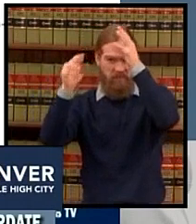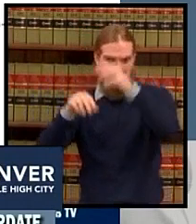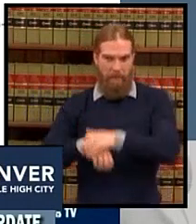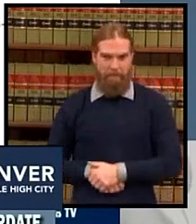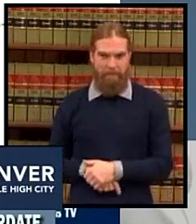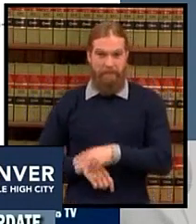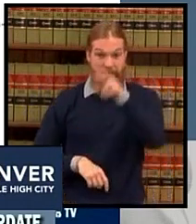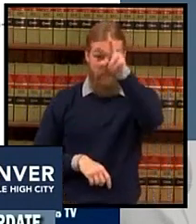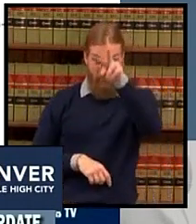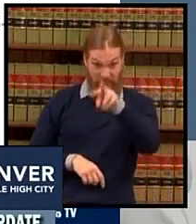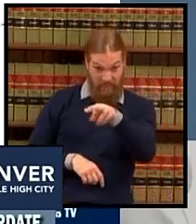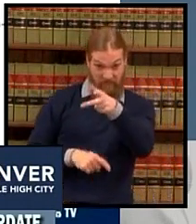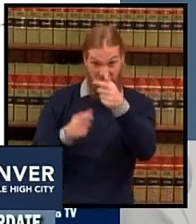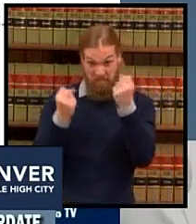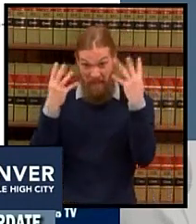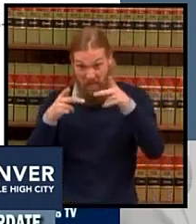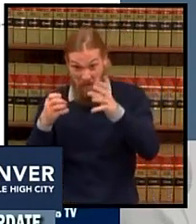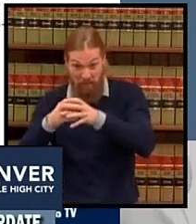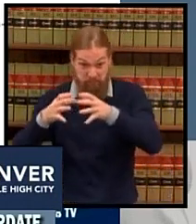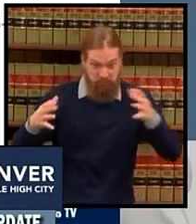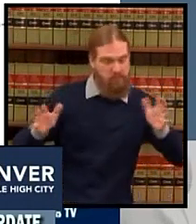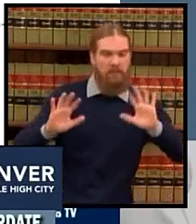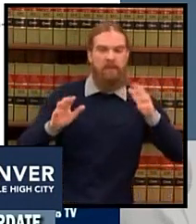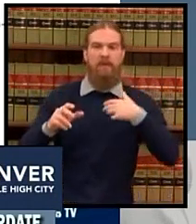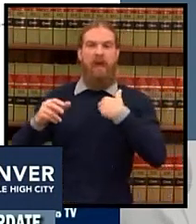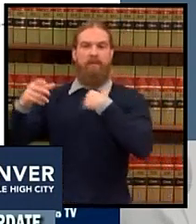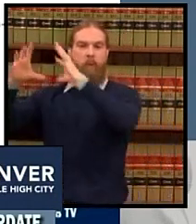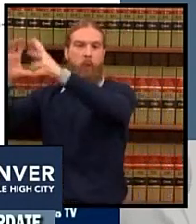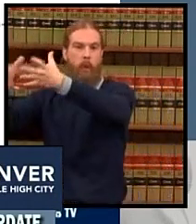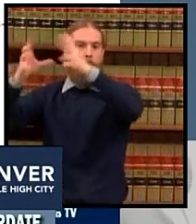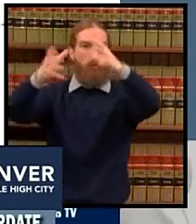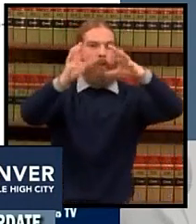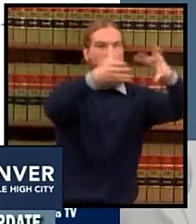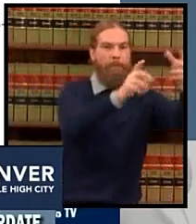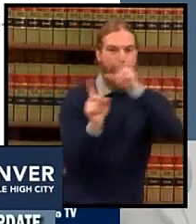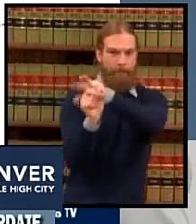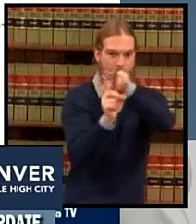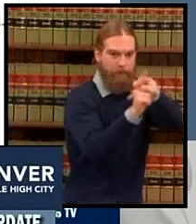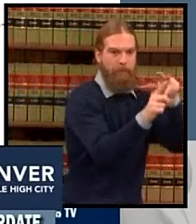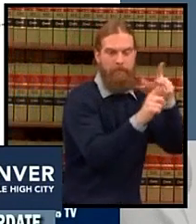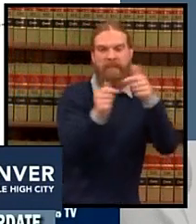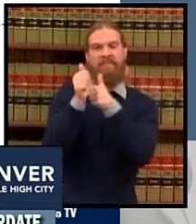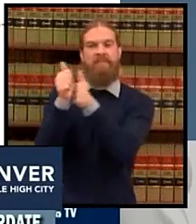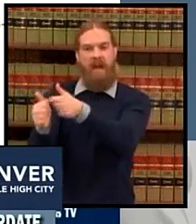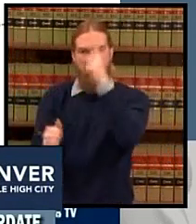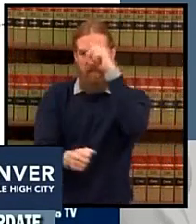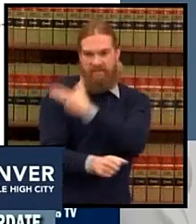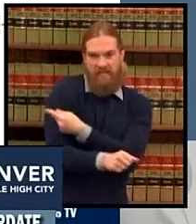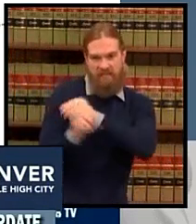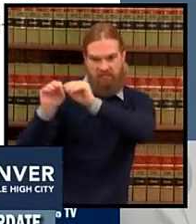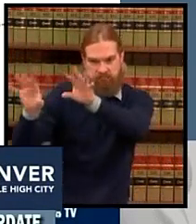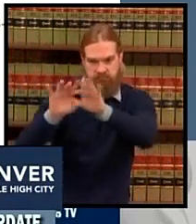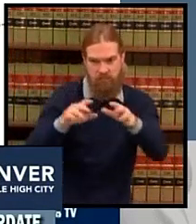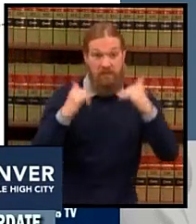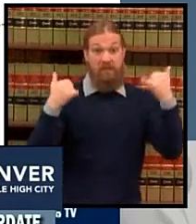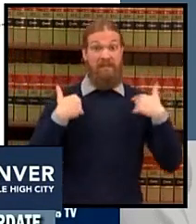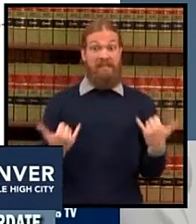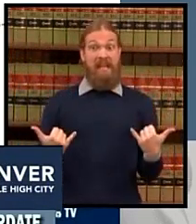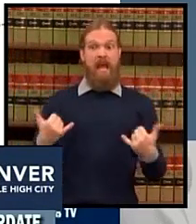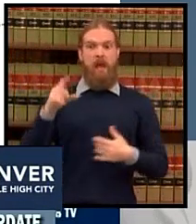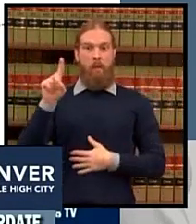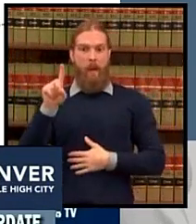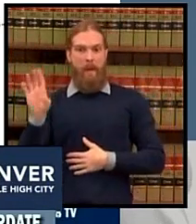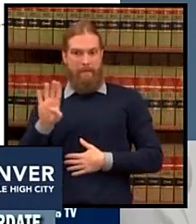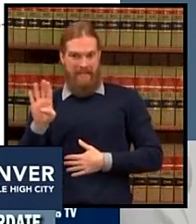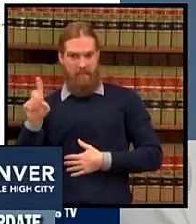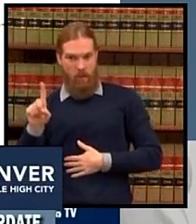these tiers. Right now, we are in 1B1 and 1B2. It's going to be another month or two before we get to